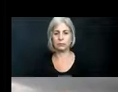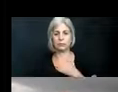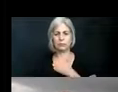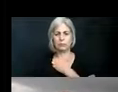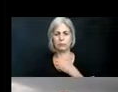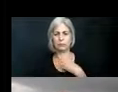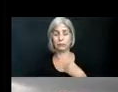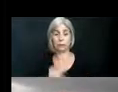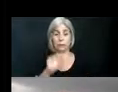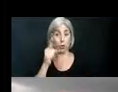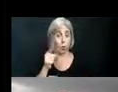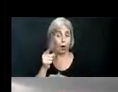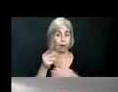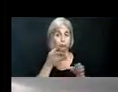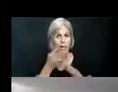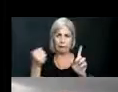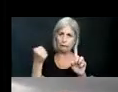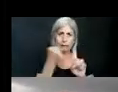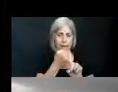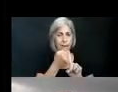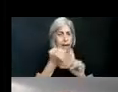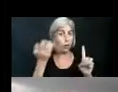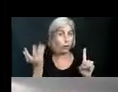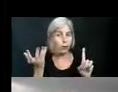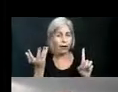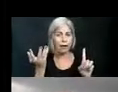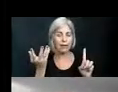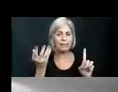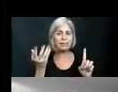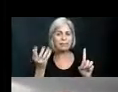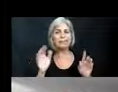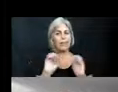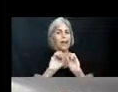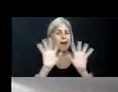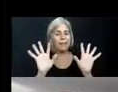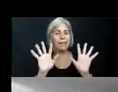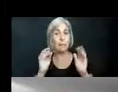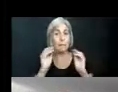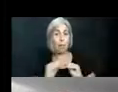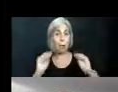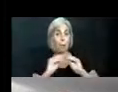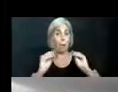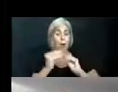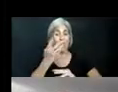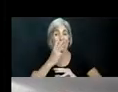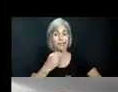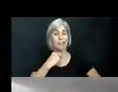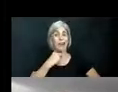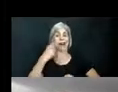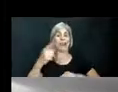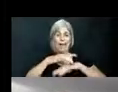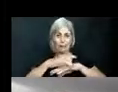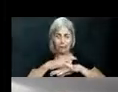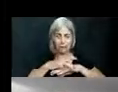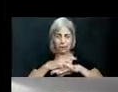So one of the main impacts is obviously since more heat is being trapped in our atmosphere, the global surface